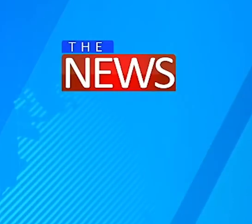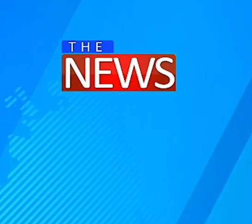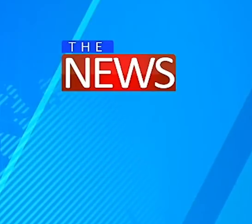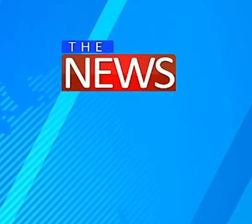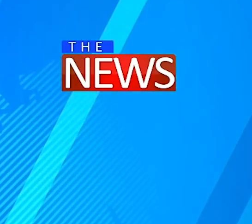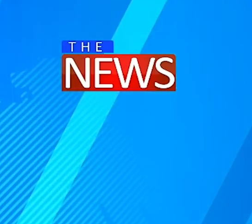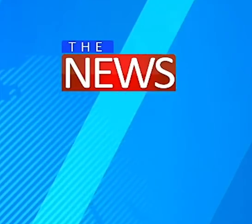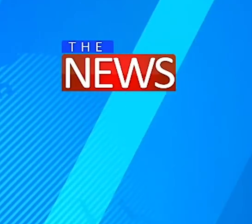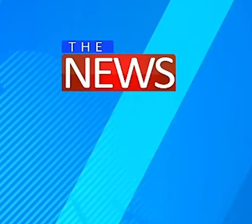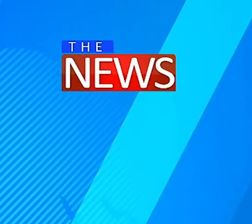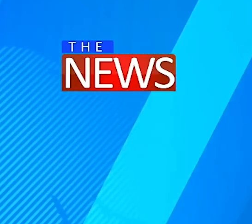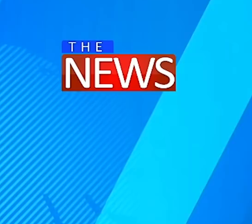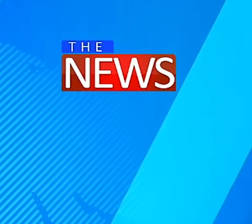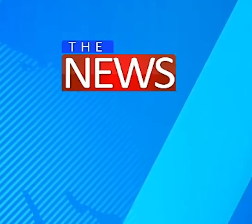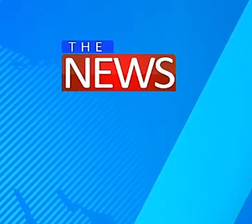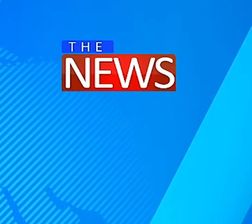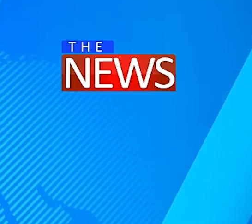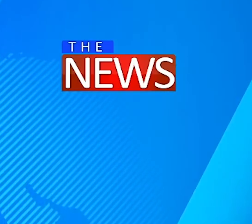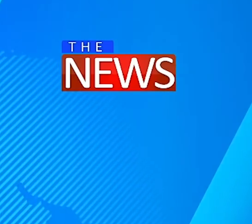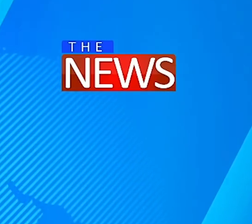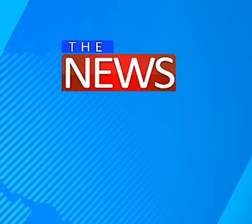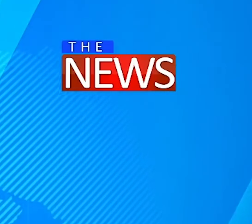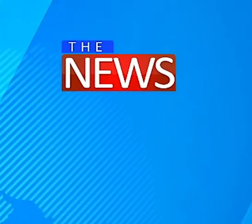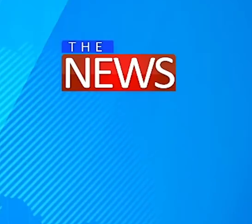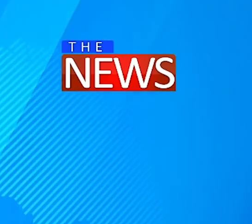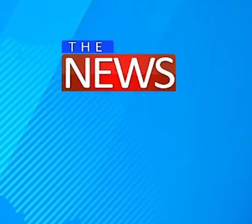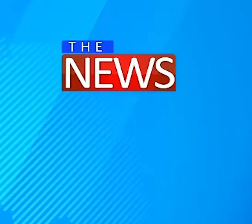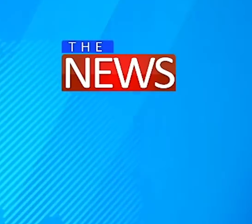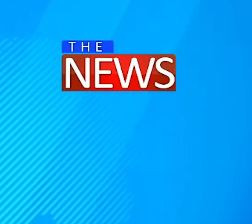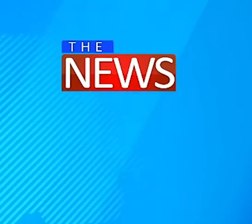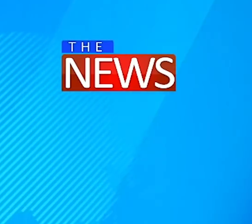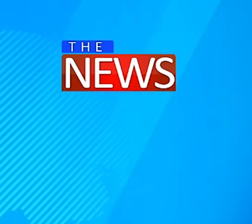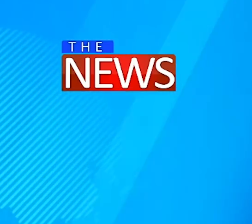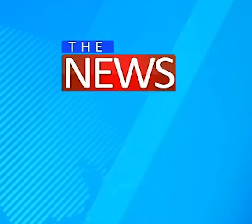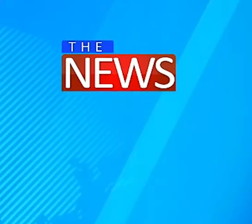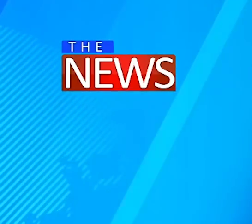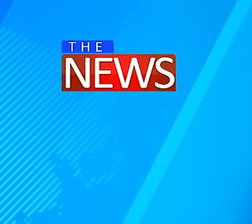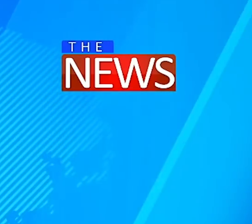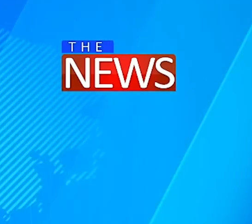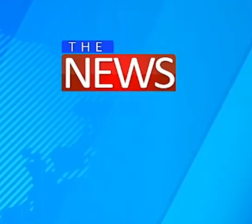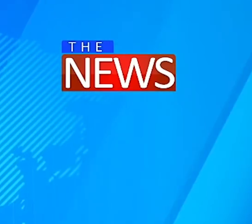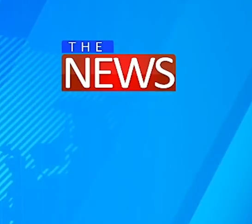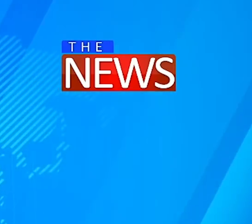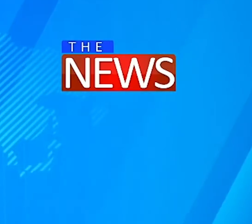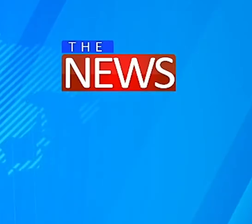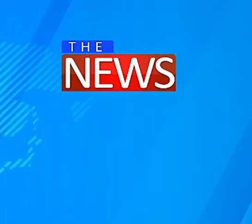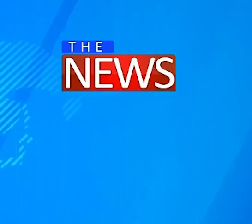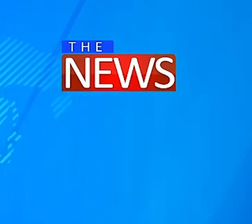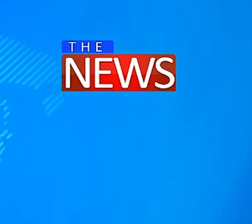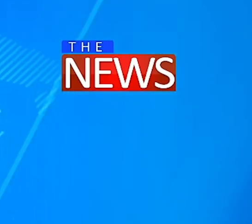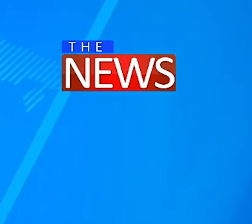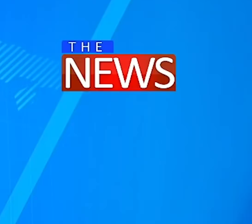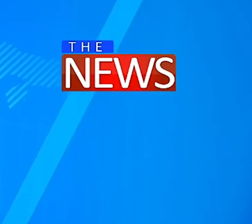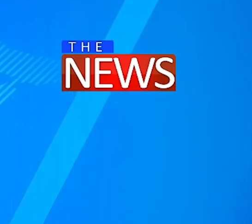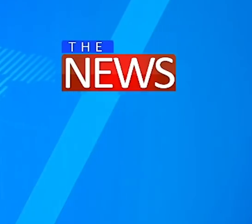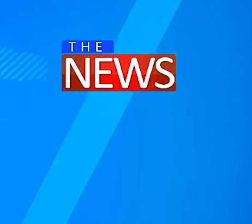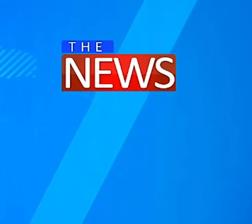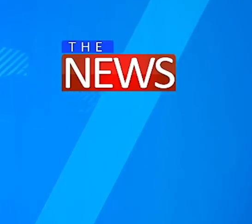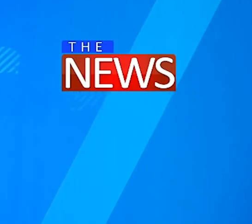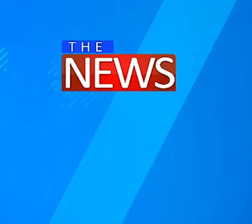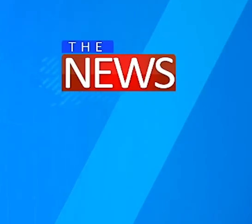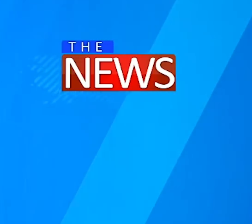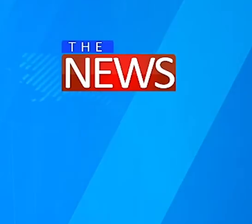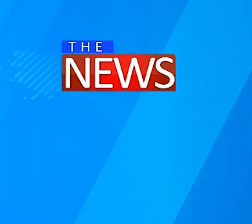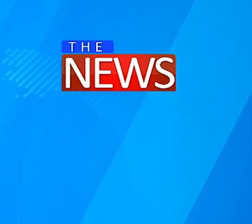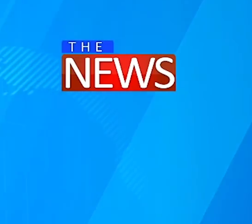country begins the process of reopening the economy, Prime Minister Andrew Holness provided an update on Monday regarding the current